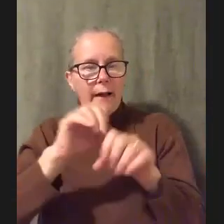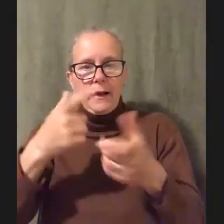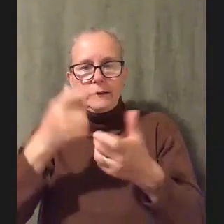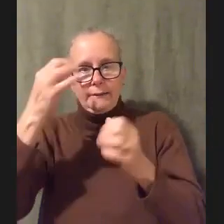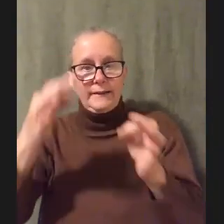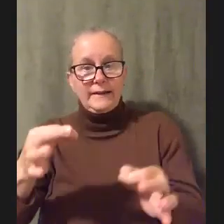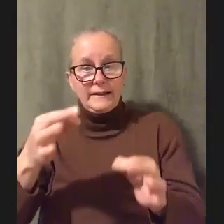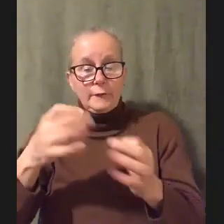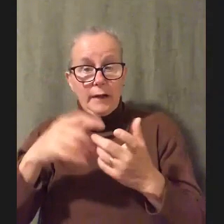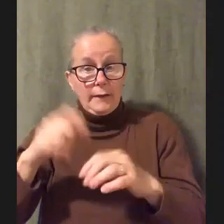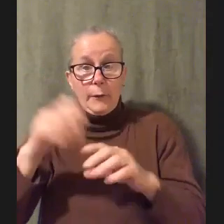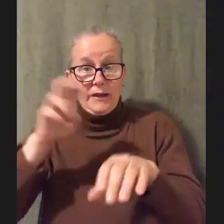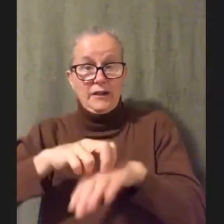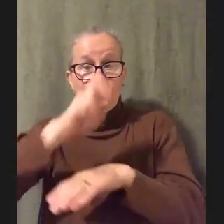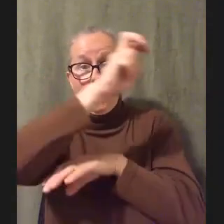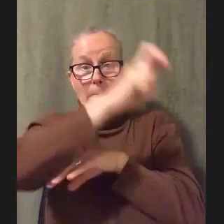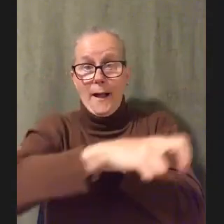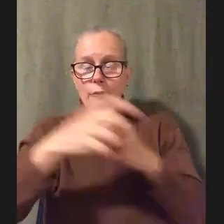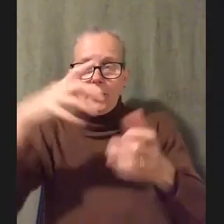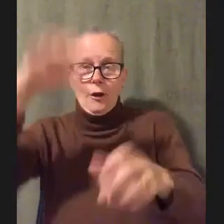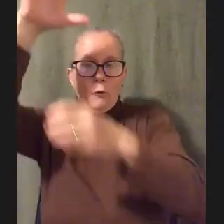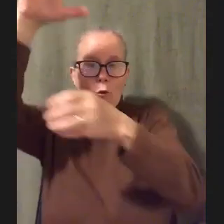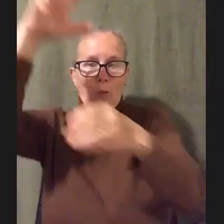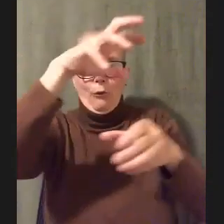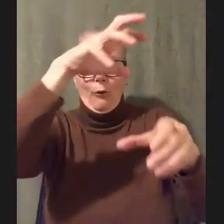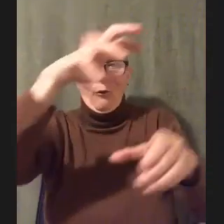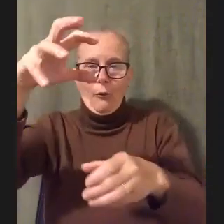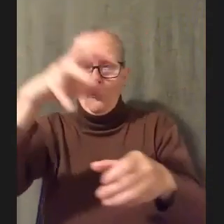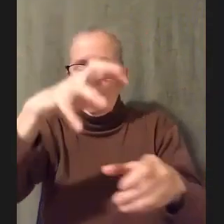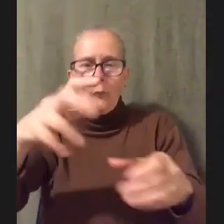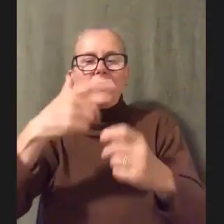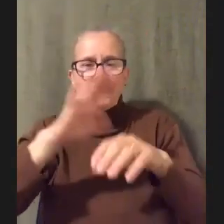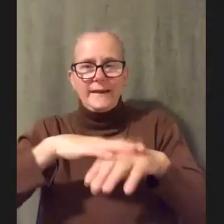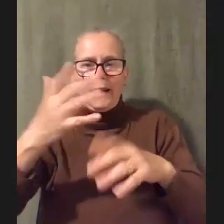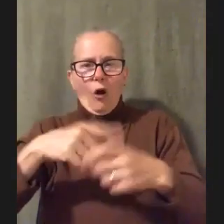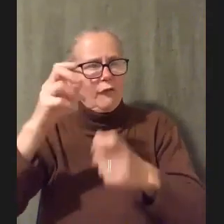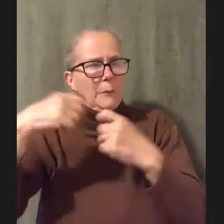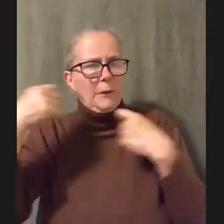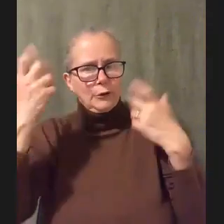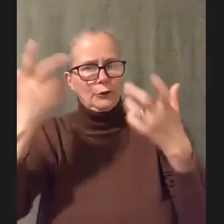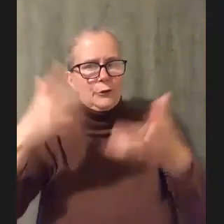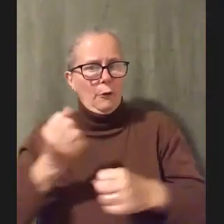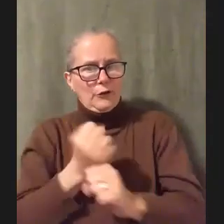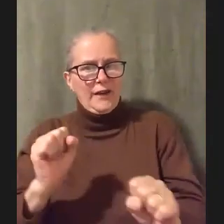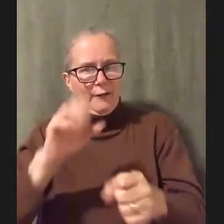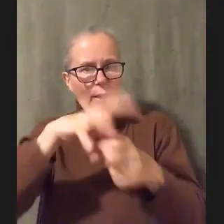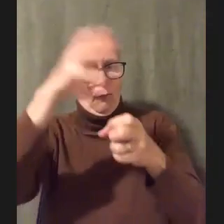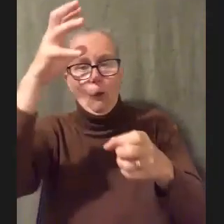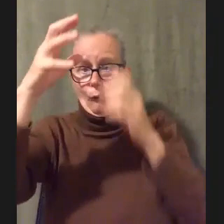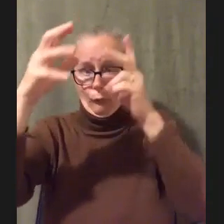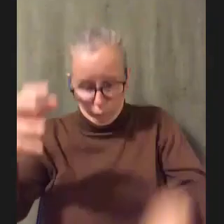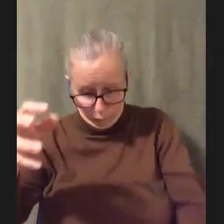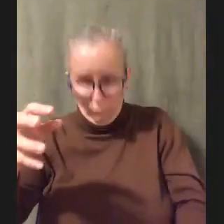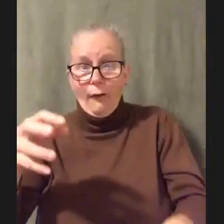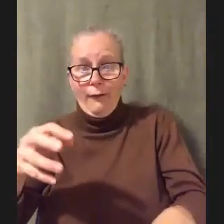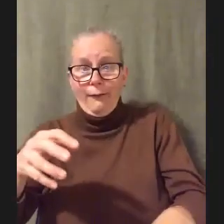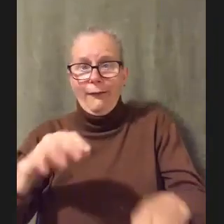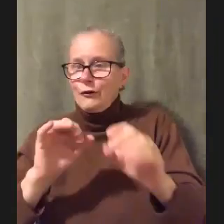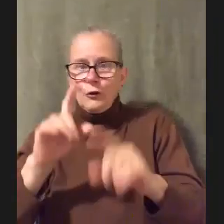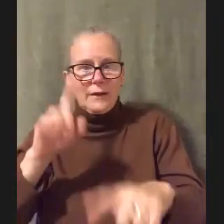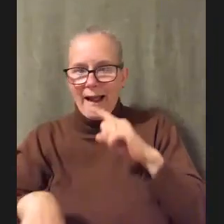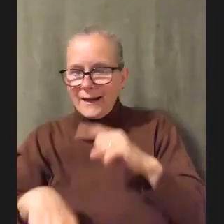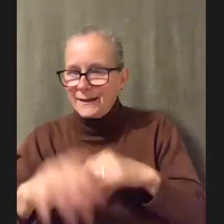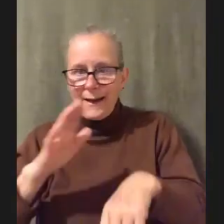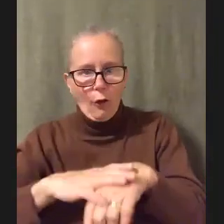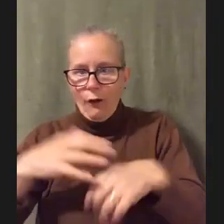slow down. You say, hey, this is great, we slowed down. And you take your parachute off. That is the situation we're in. We can't take the parachute off. We have